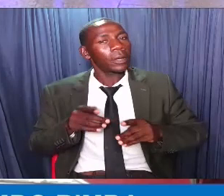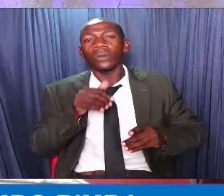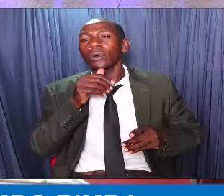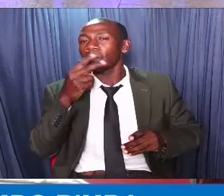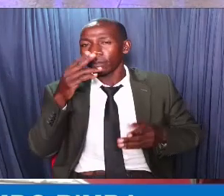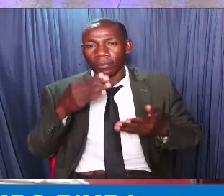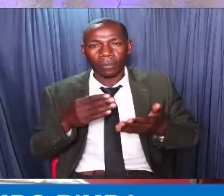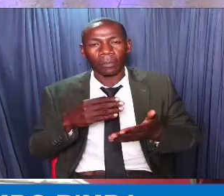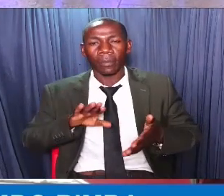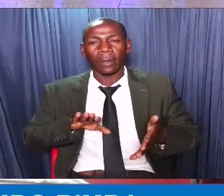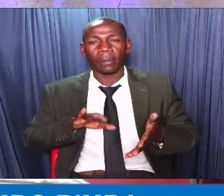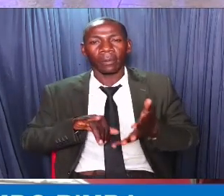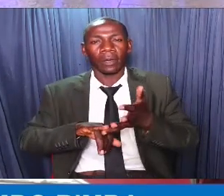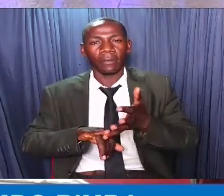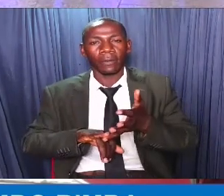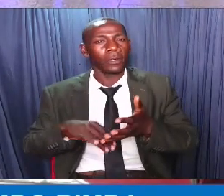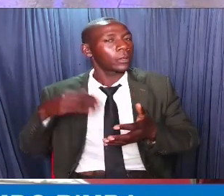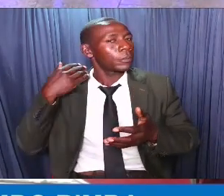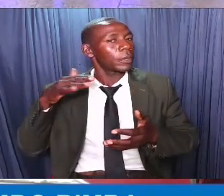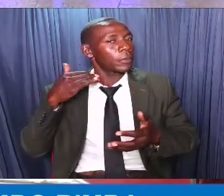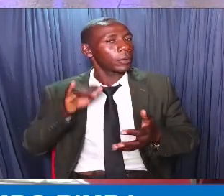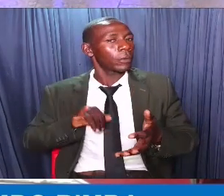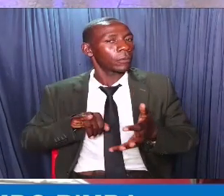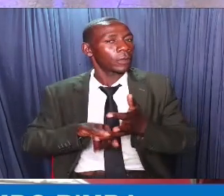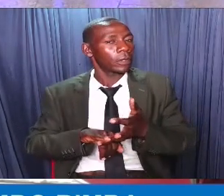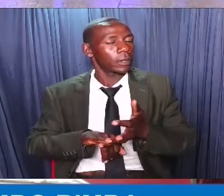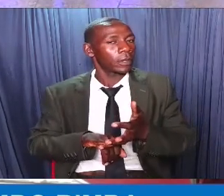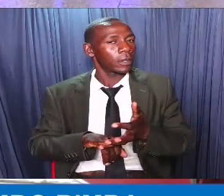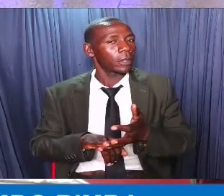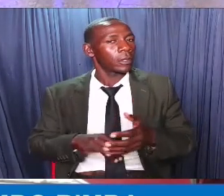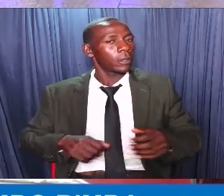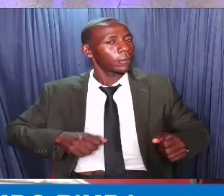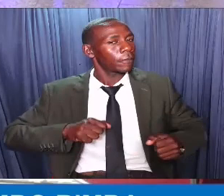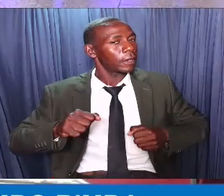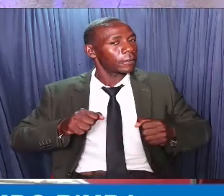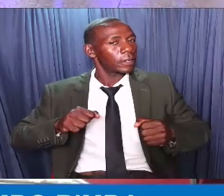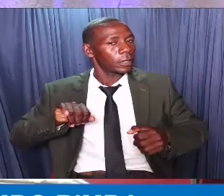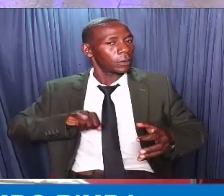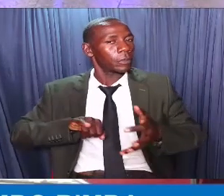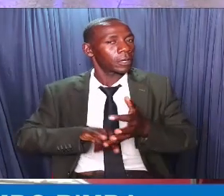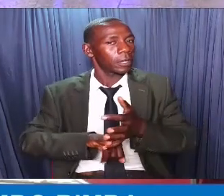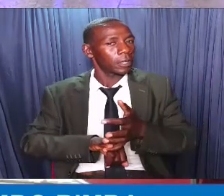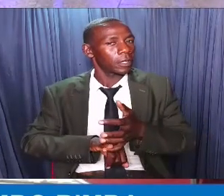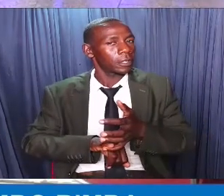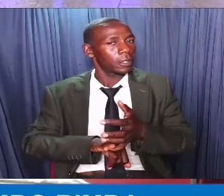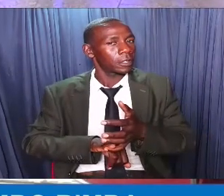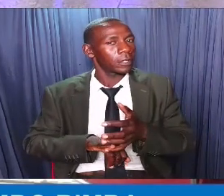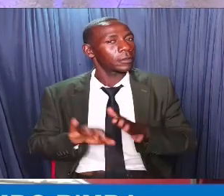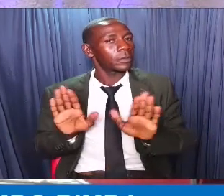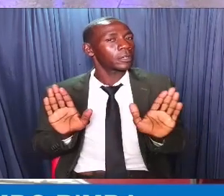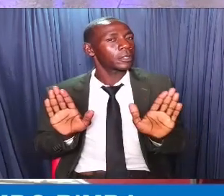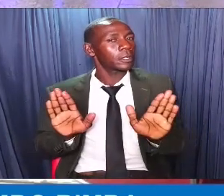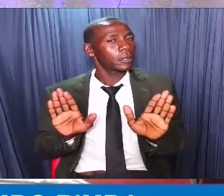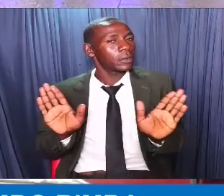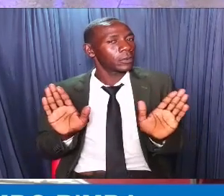kitu. But you don't value your wife. Unamdharau. You are despising her. Unampiga mateke. You are kicking her away. Bas, that